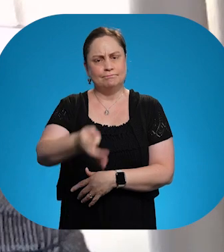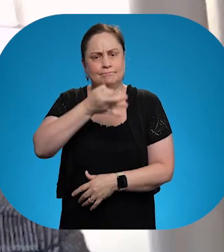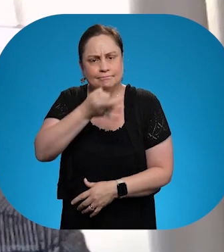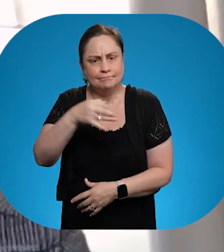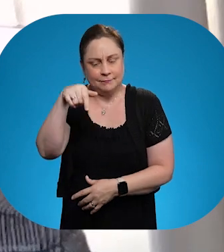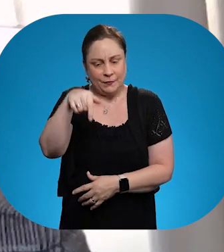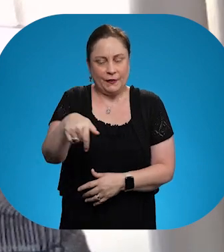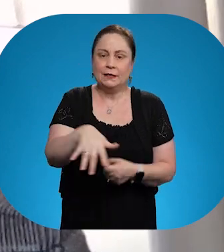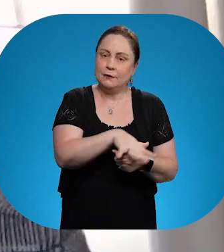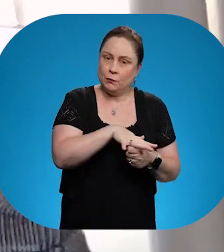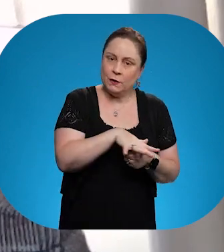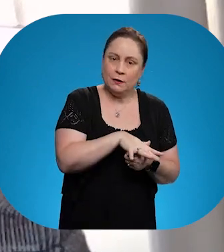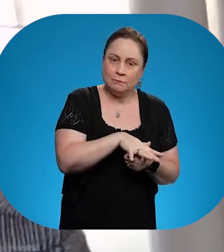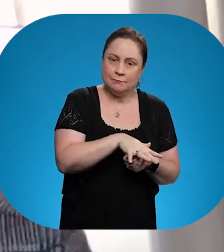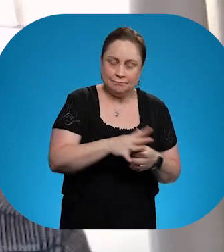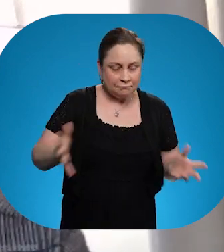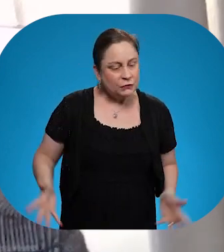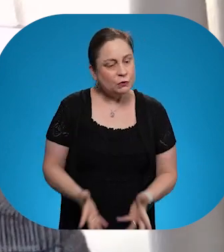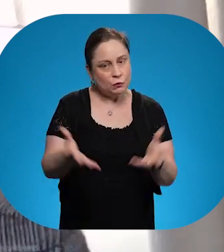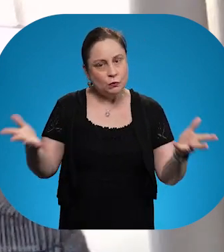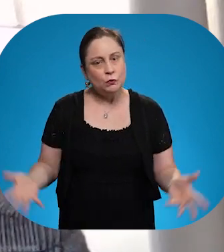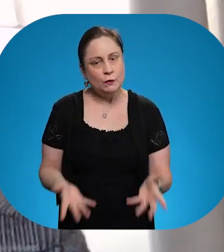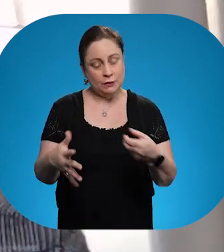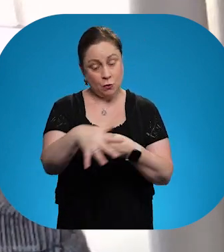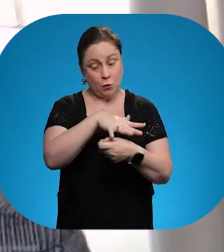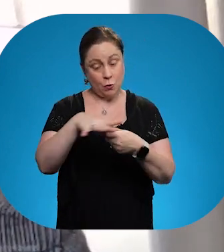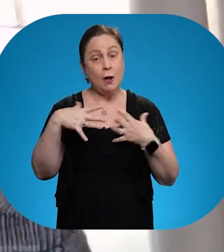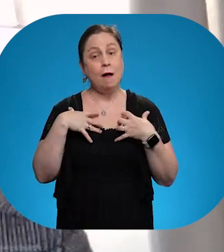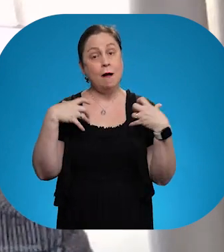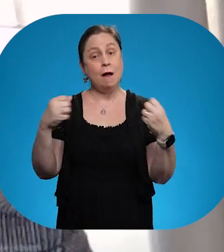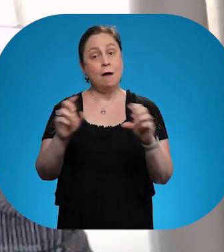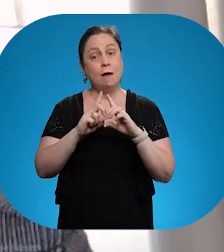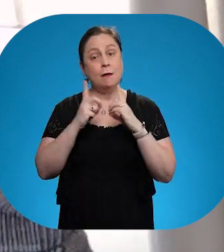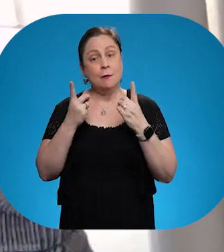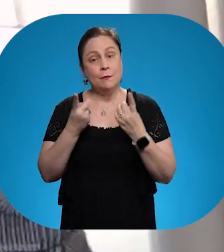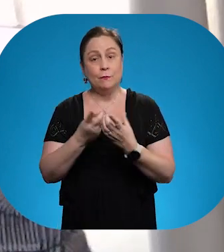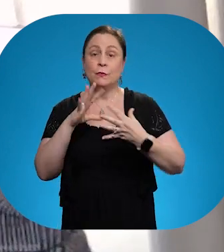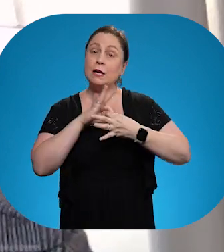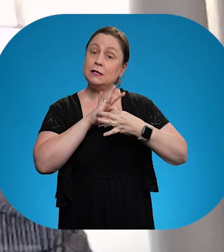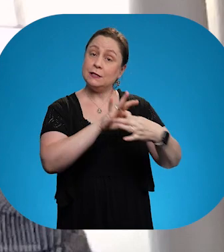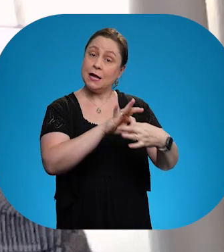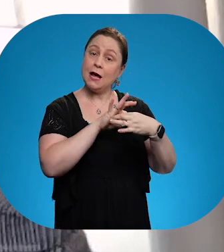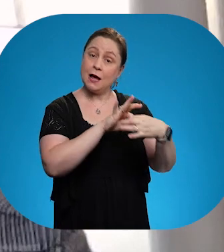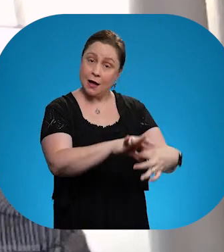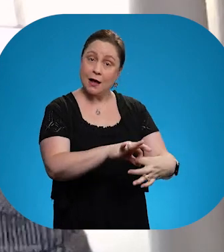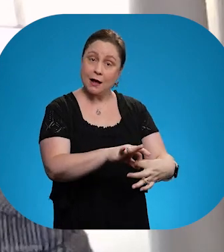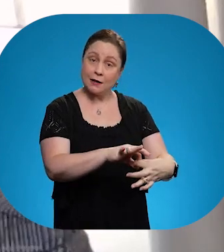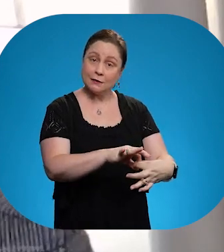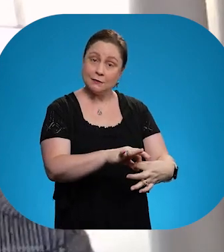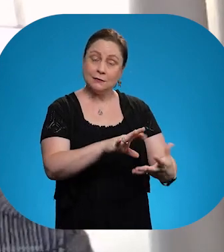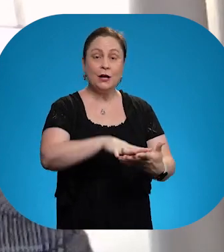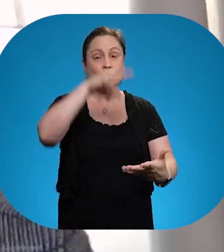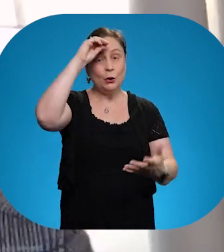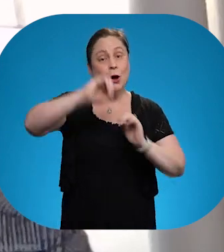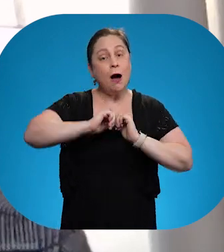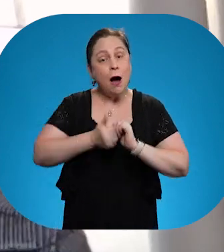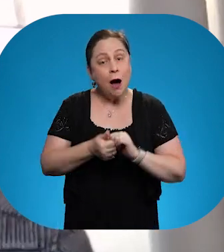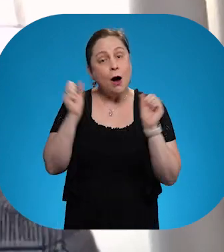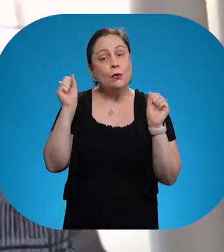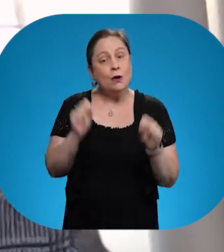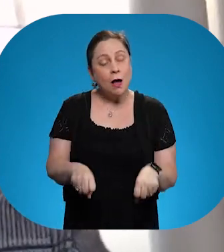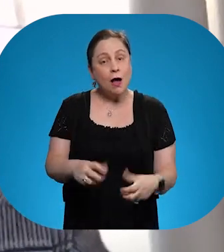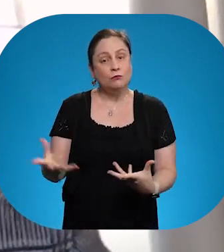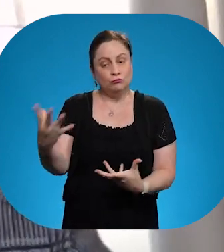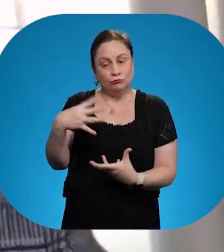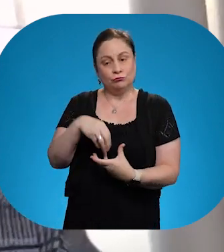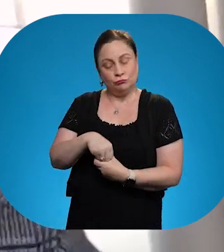in this space, and we encourage local health departments to connect on learning more how they can incorporate